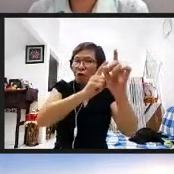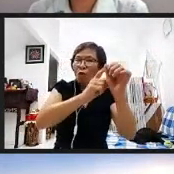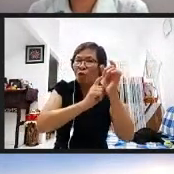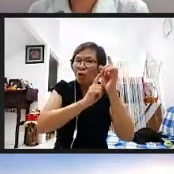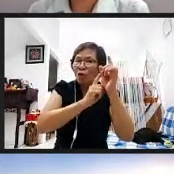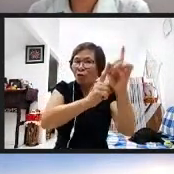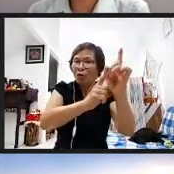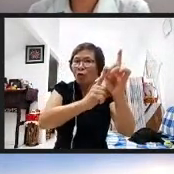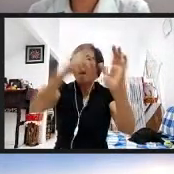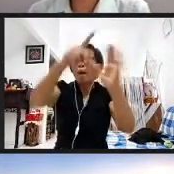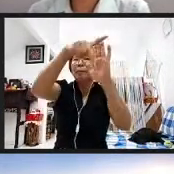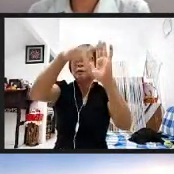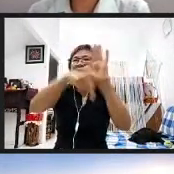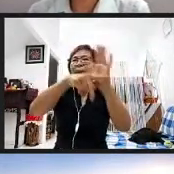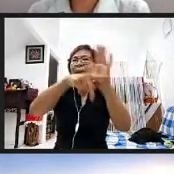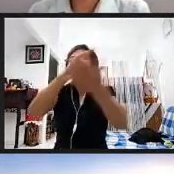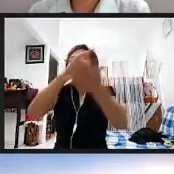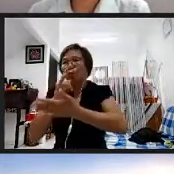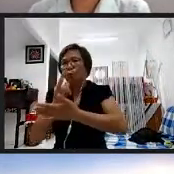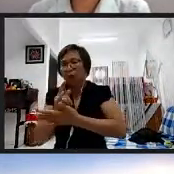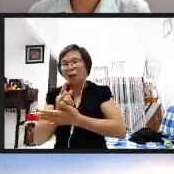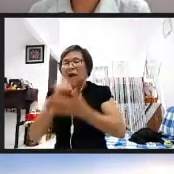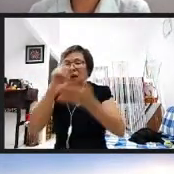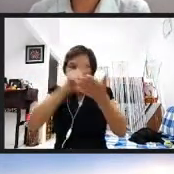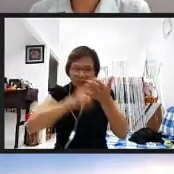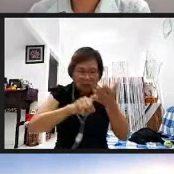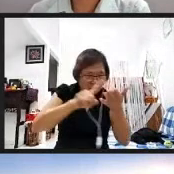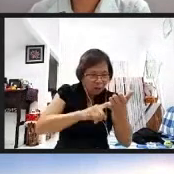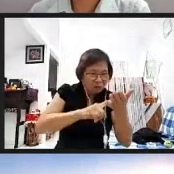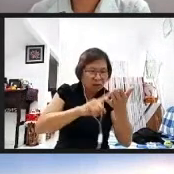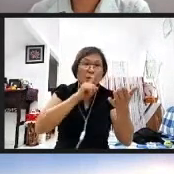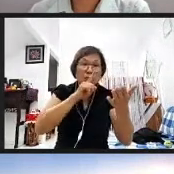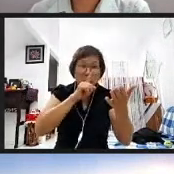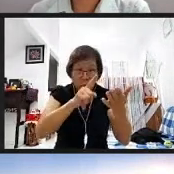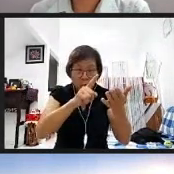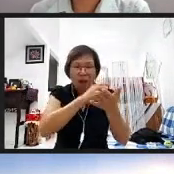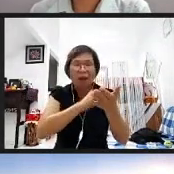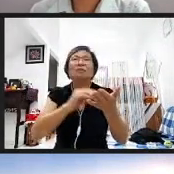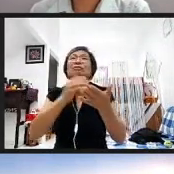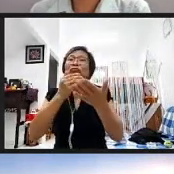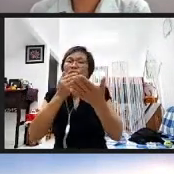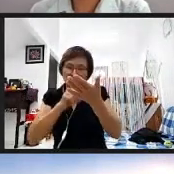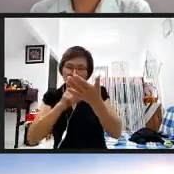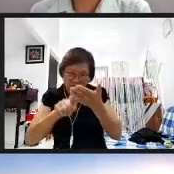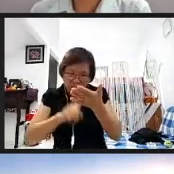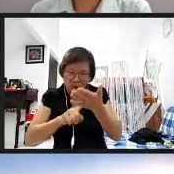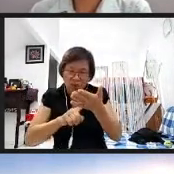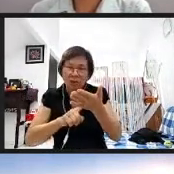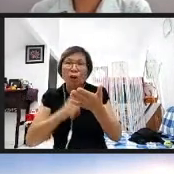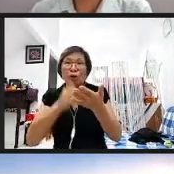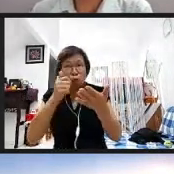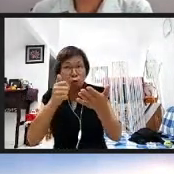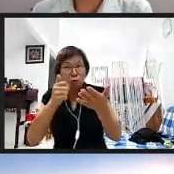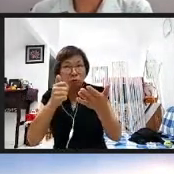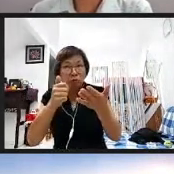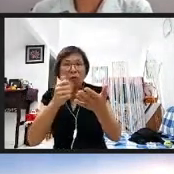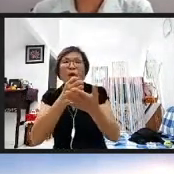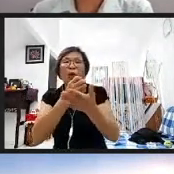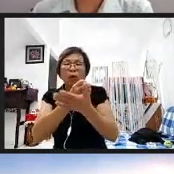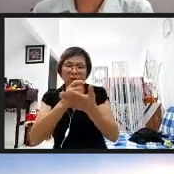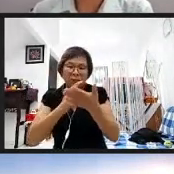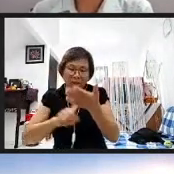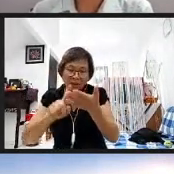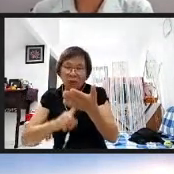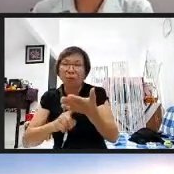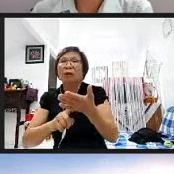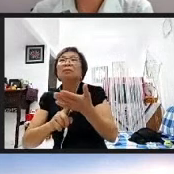So check to see whether it is truthful, it is beneficial, and whether it is appropriate. Okay.